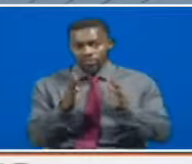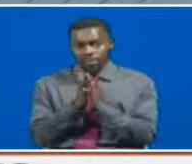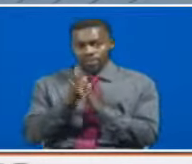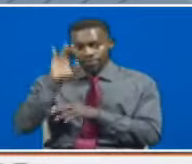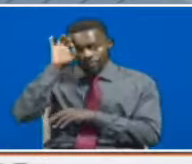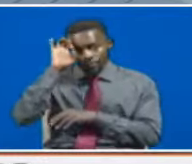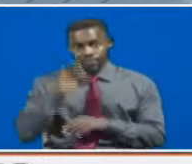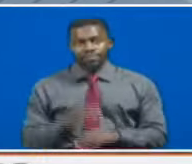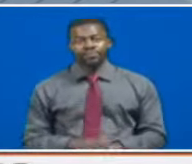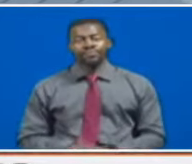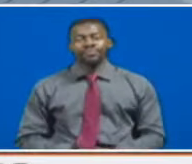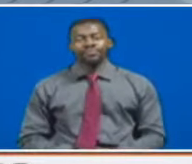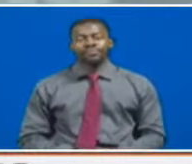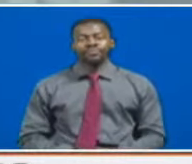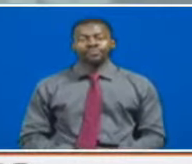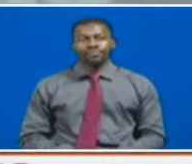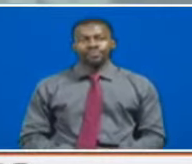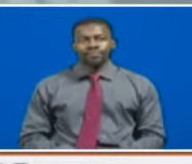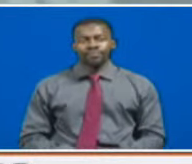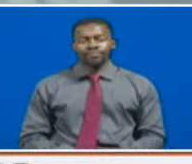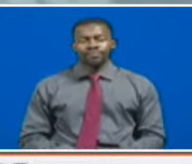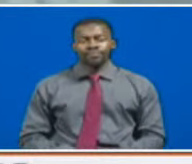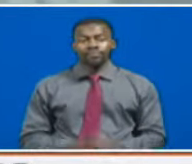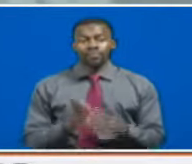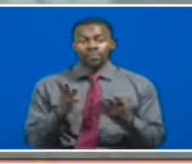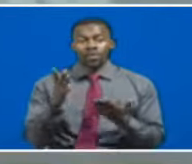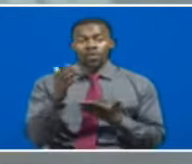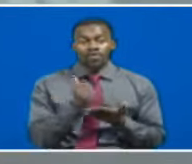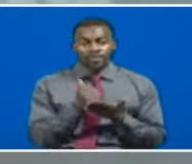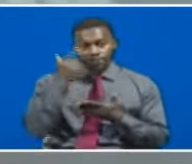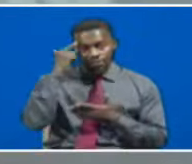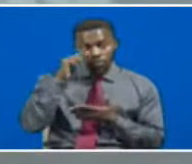KTN News. Now, the Office of the Data Protection Commissioner has received